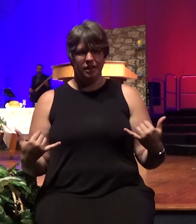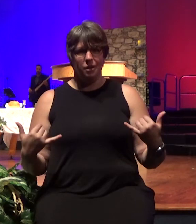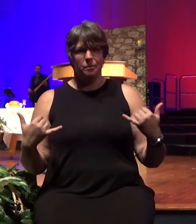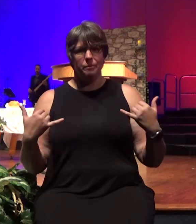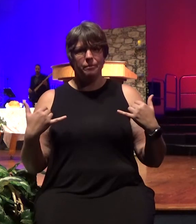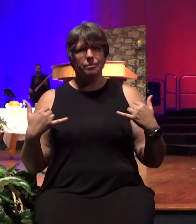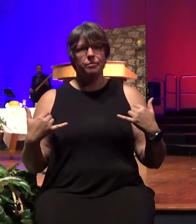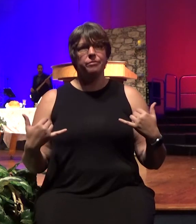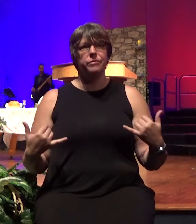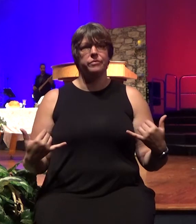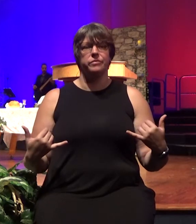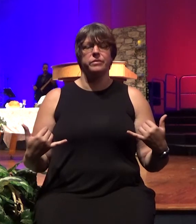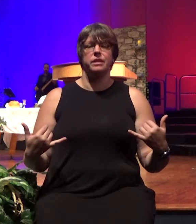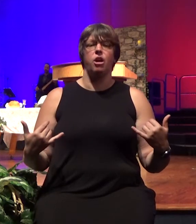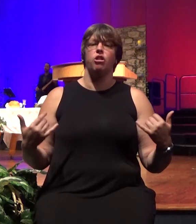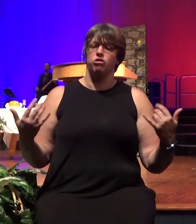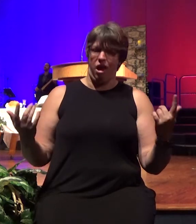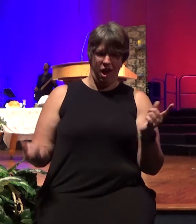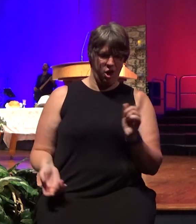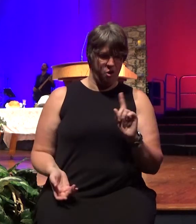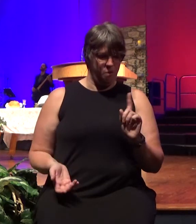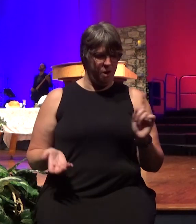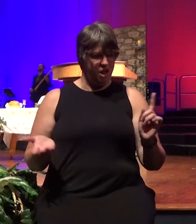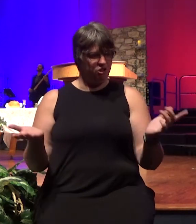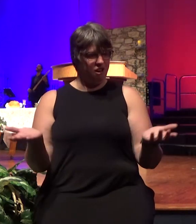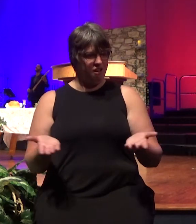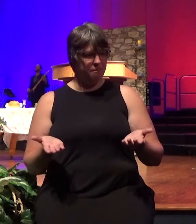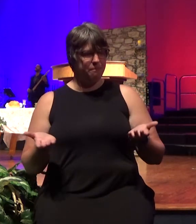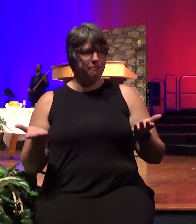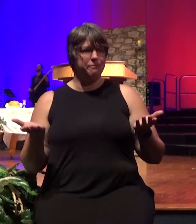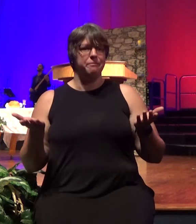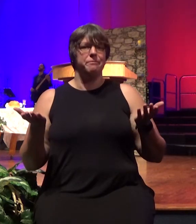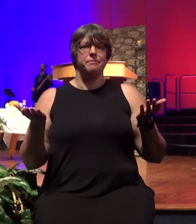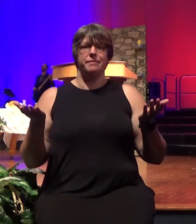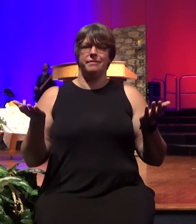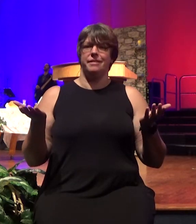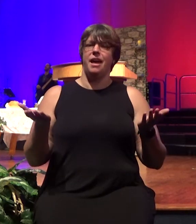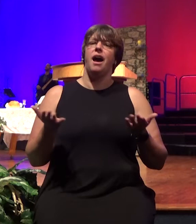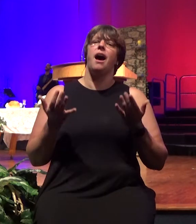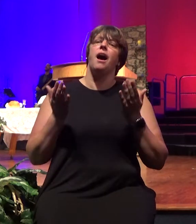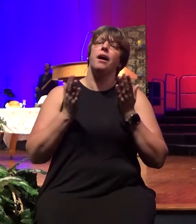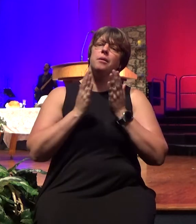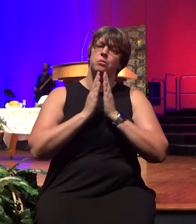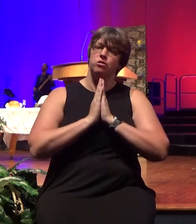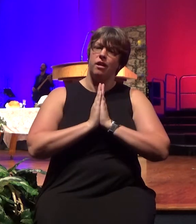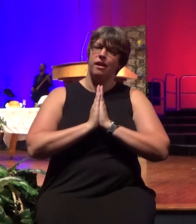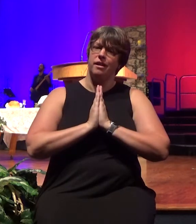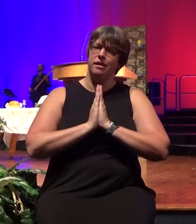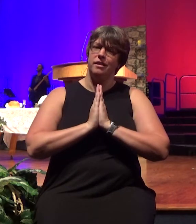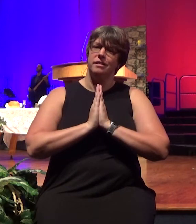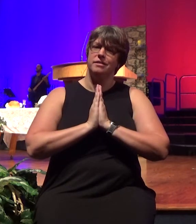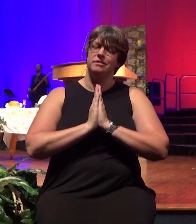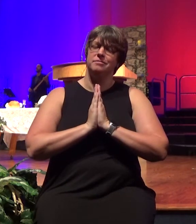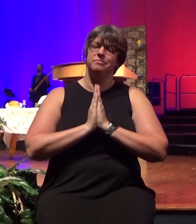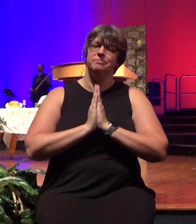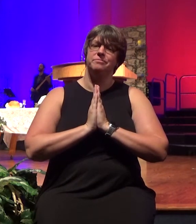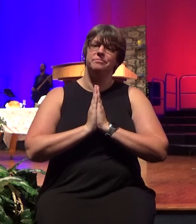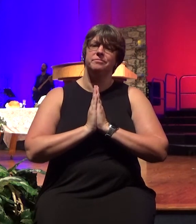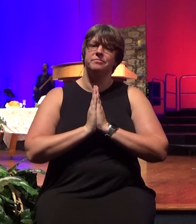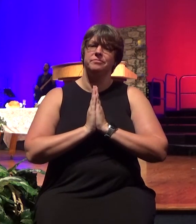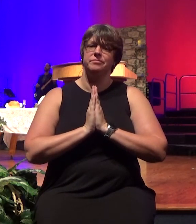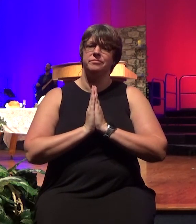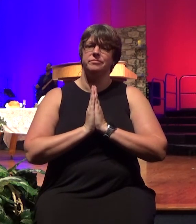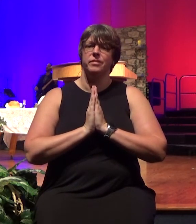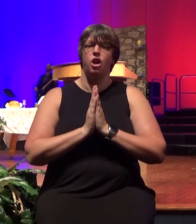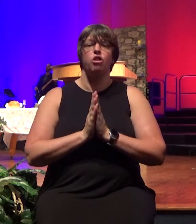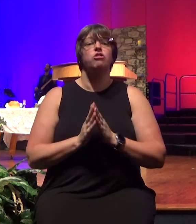Right here, right now, right where I